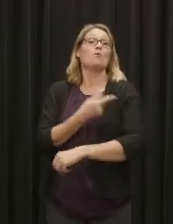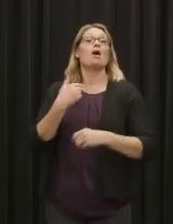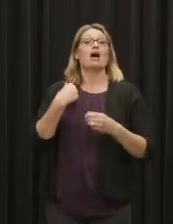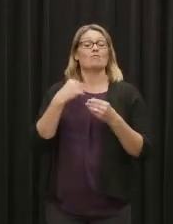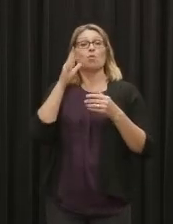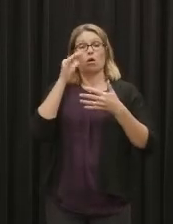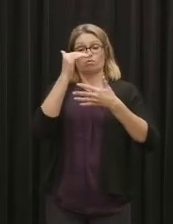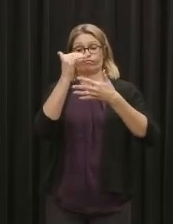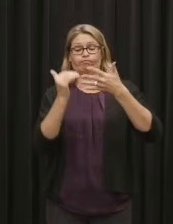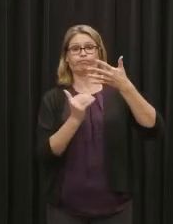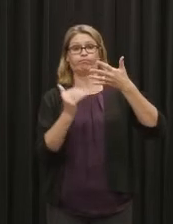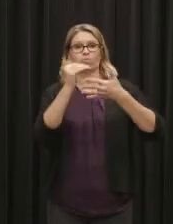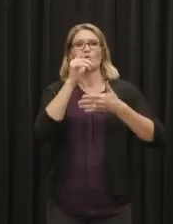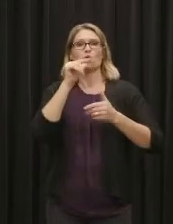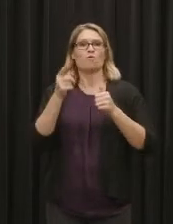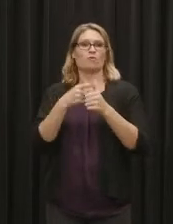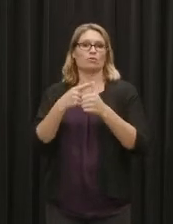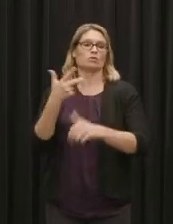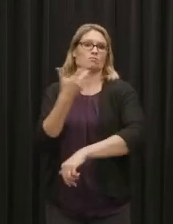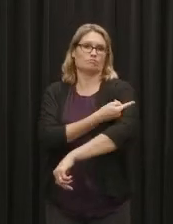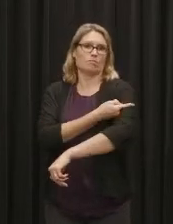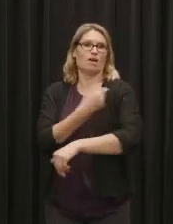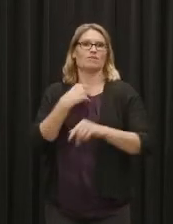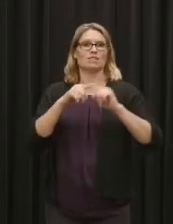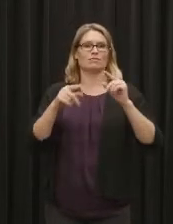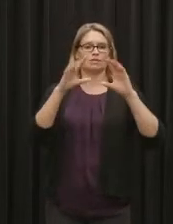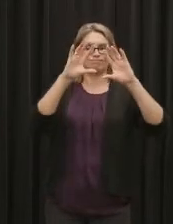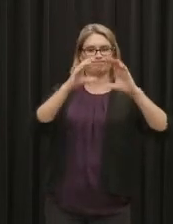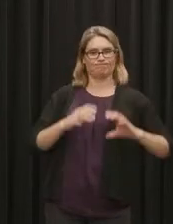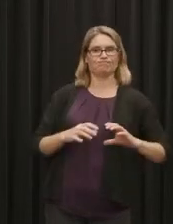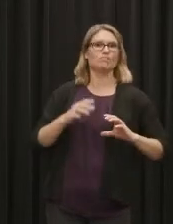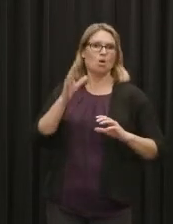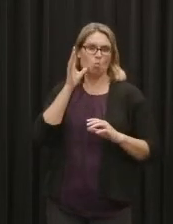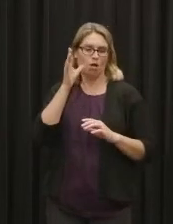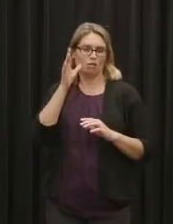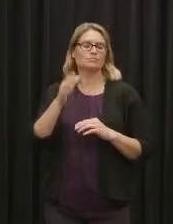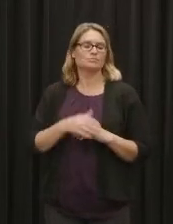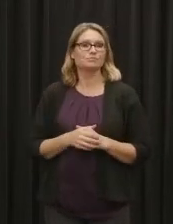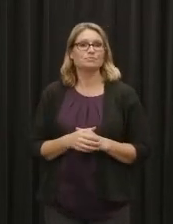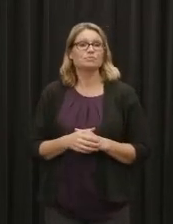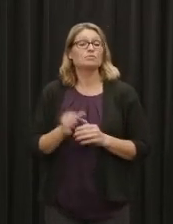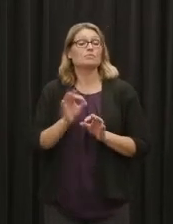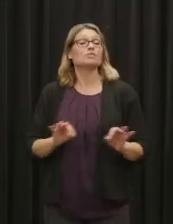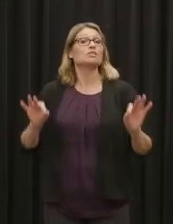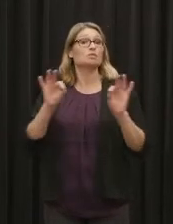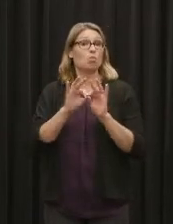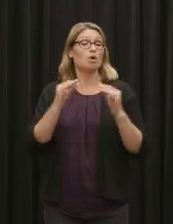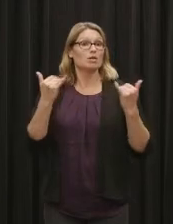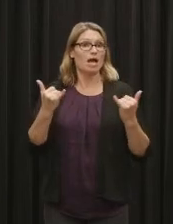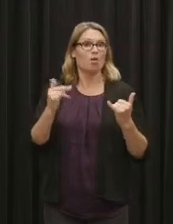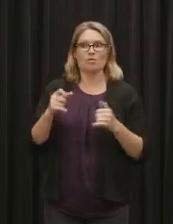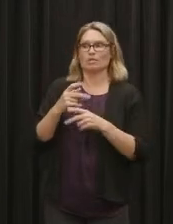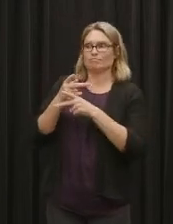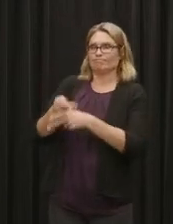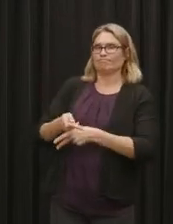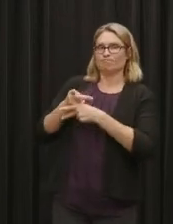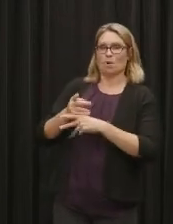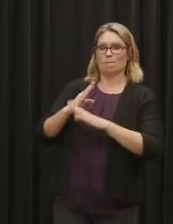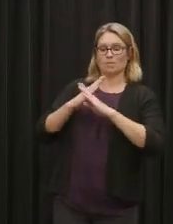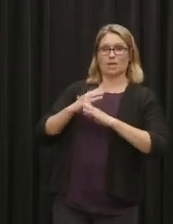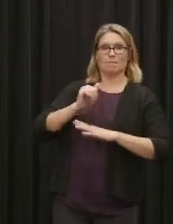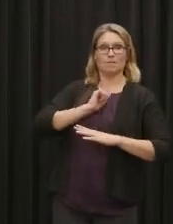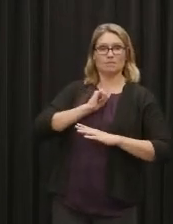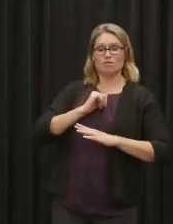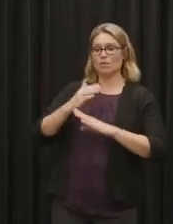list of individuals and groups of individuals. It remains vital that we all stay on our guard to protect ourselves,